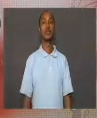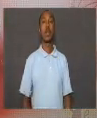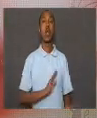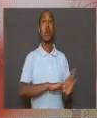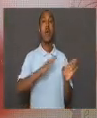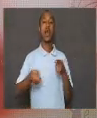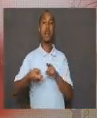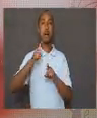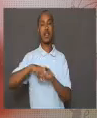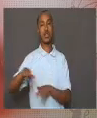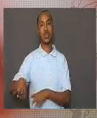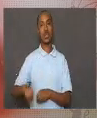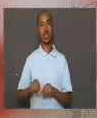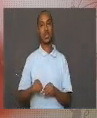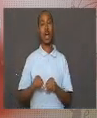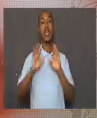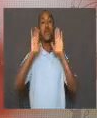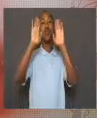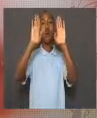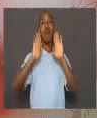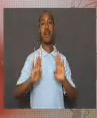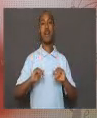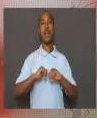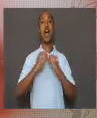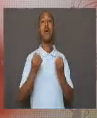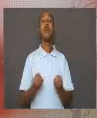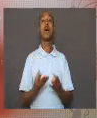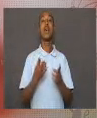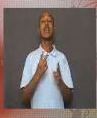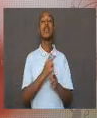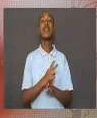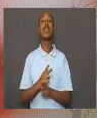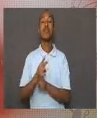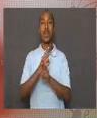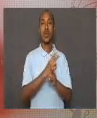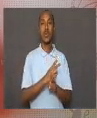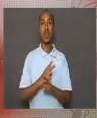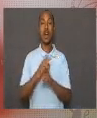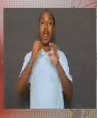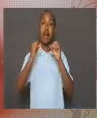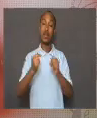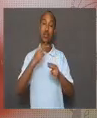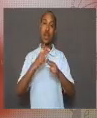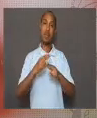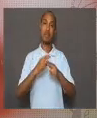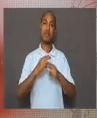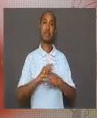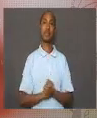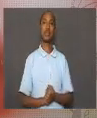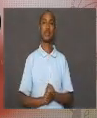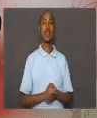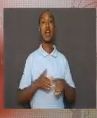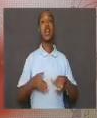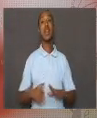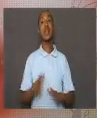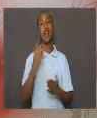Welcome back, students. I wonder how many safety precautions you were able to name.